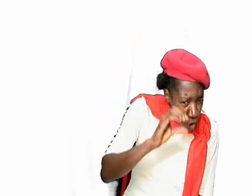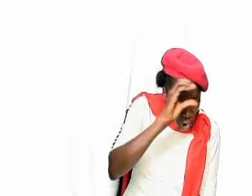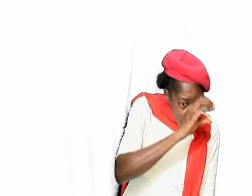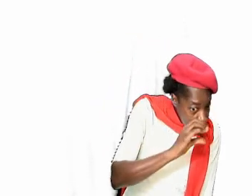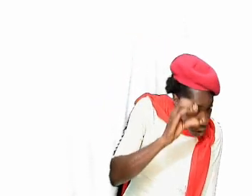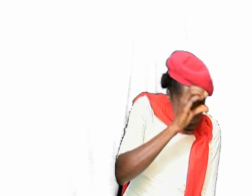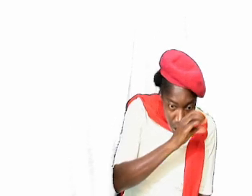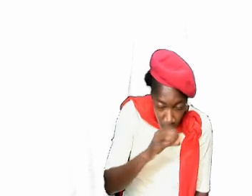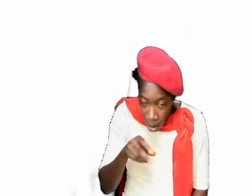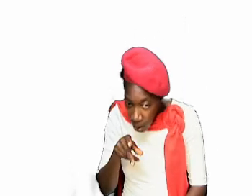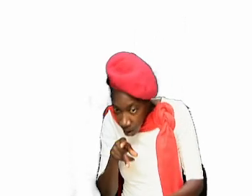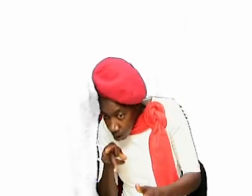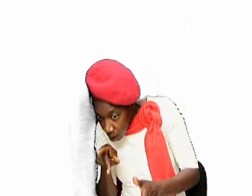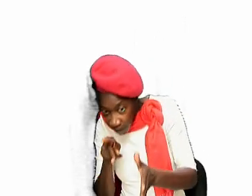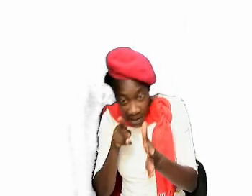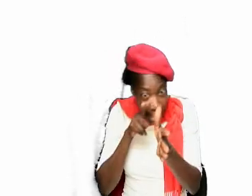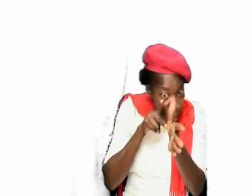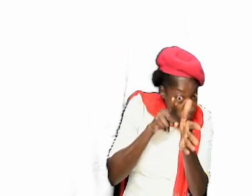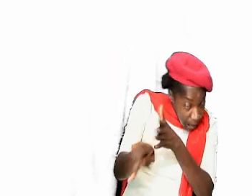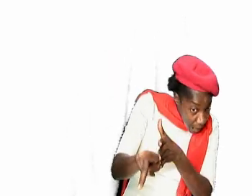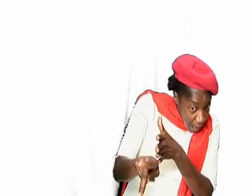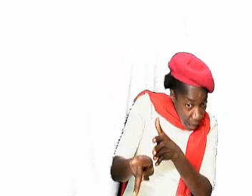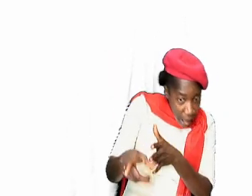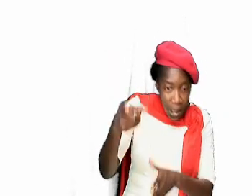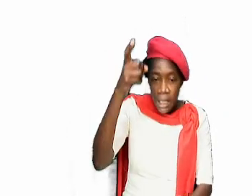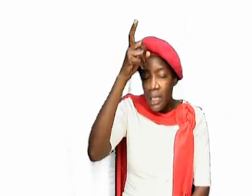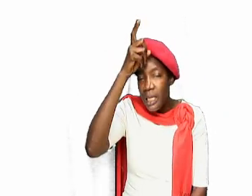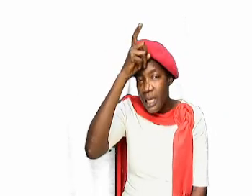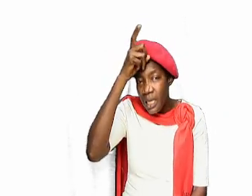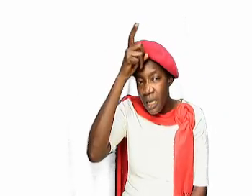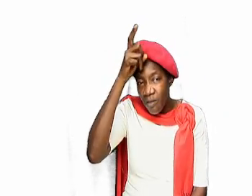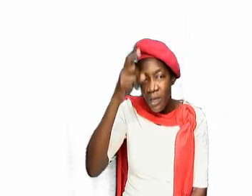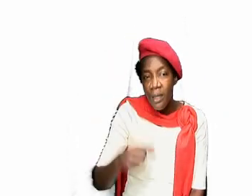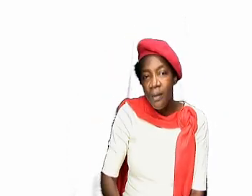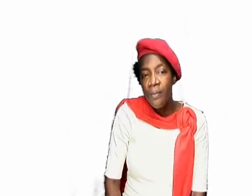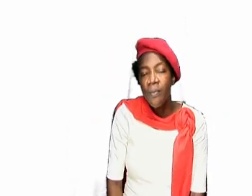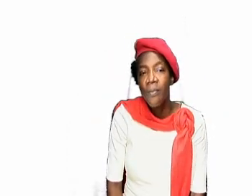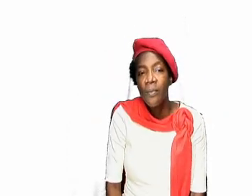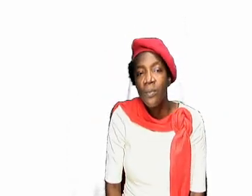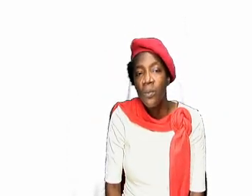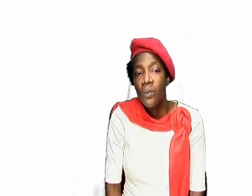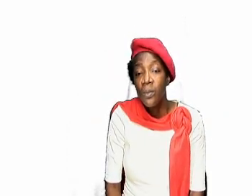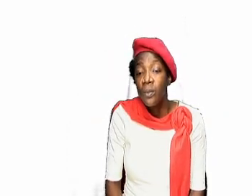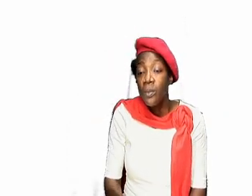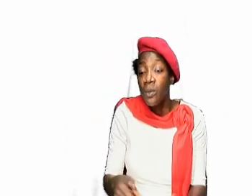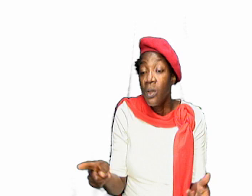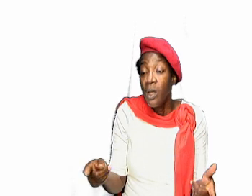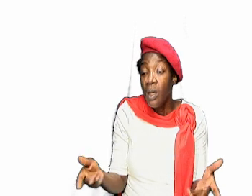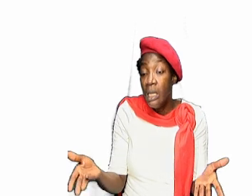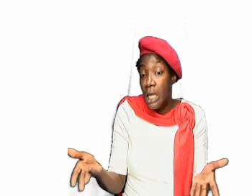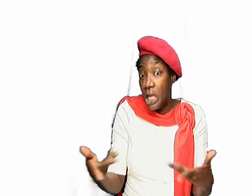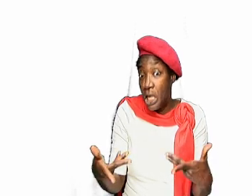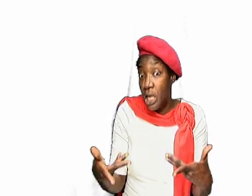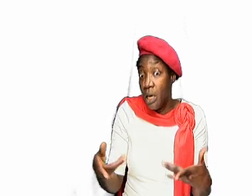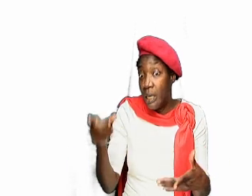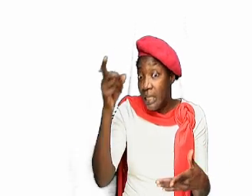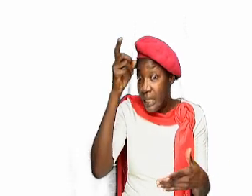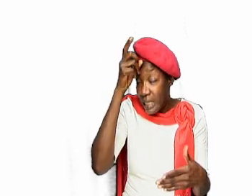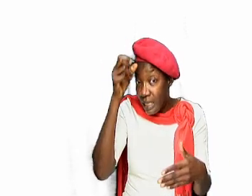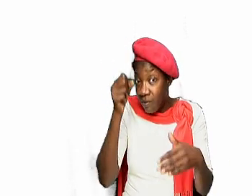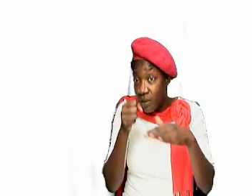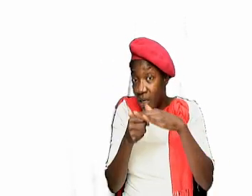of David. But here was David in